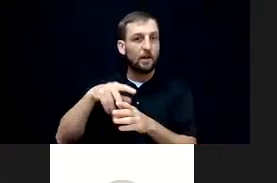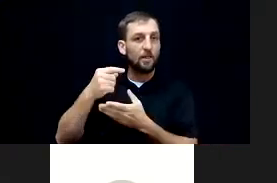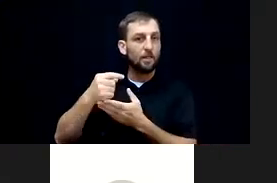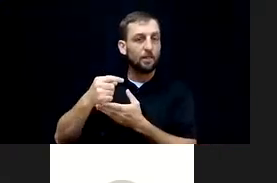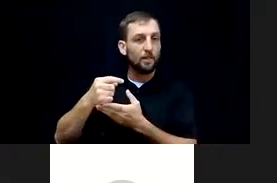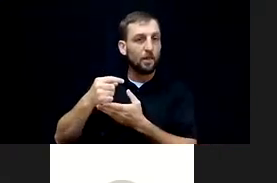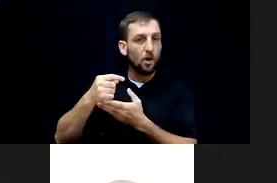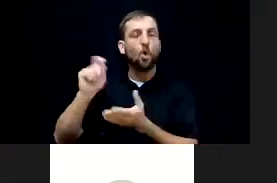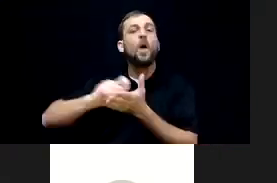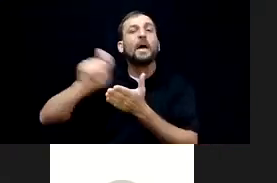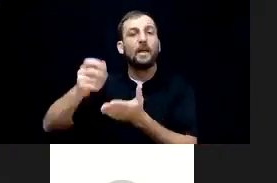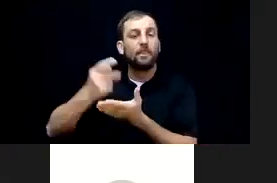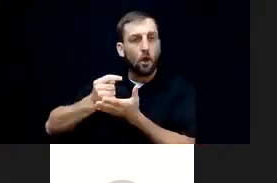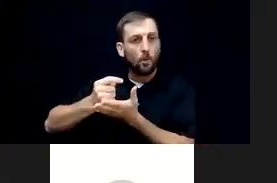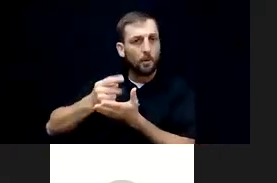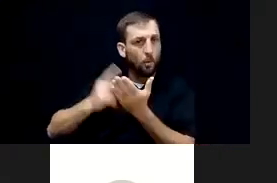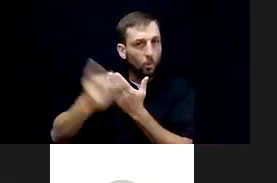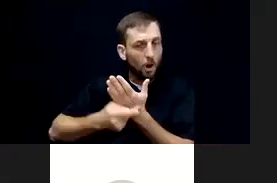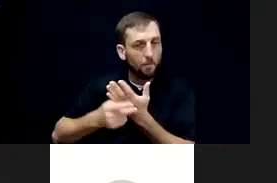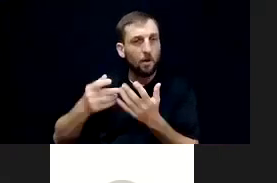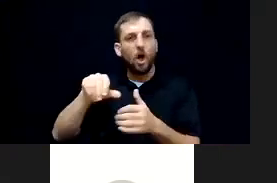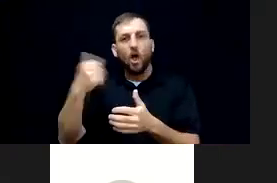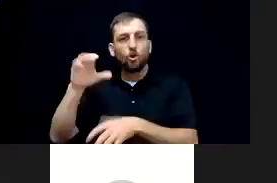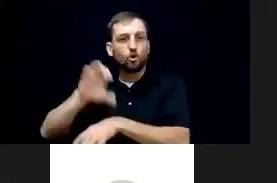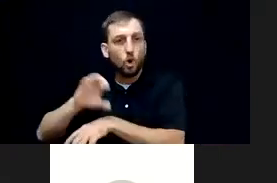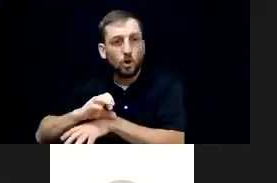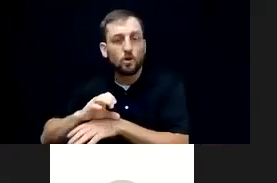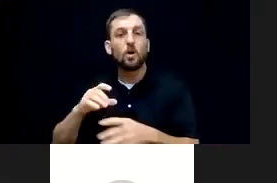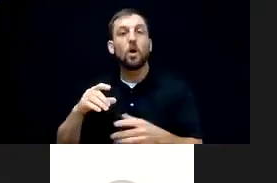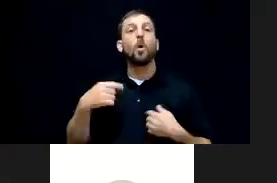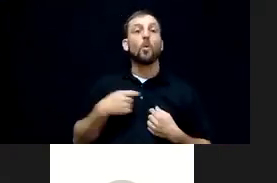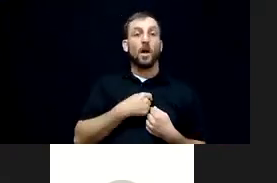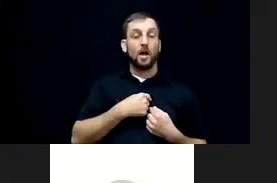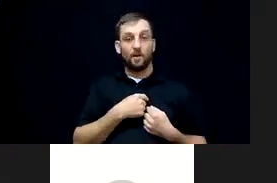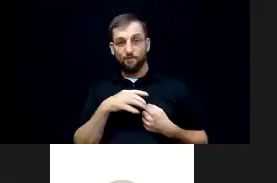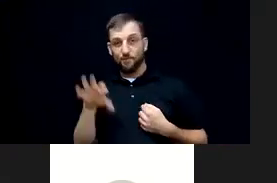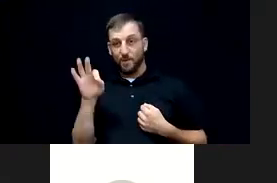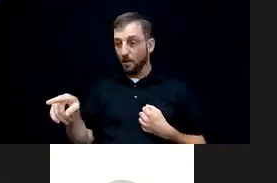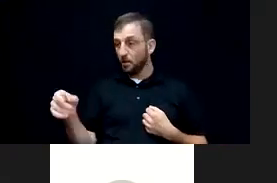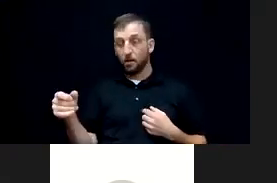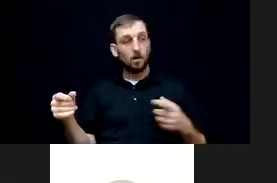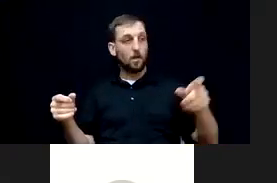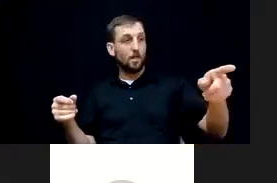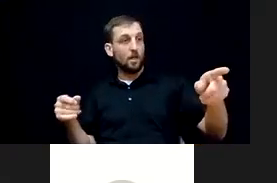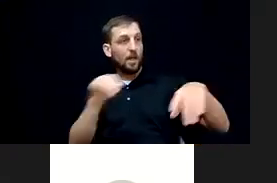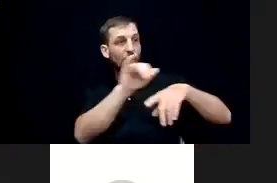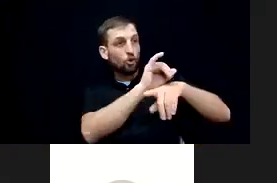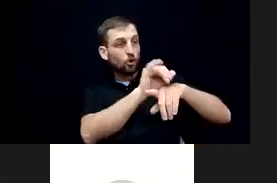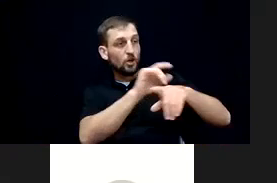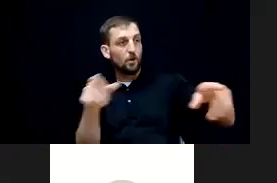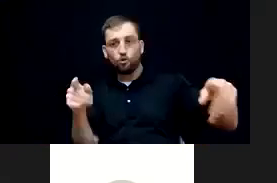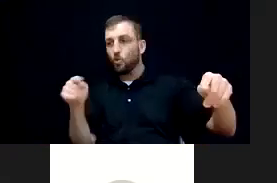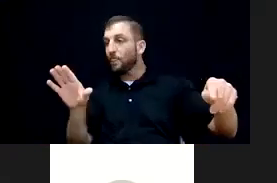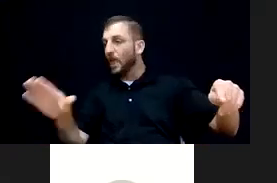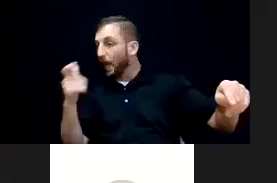So once we feel that we can match a student based on their interest with a particular internship, then we kind of go